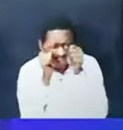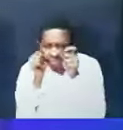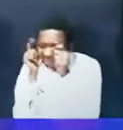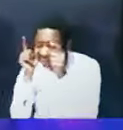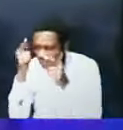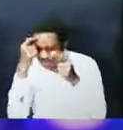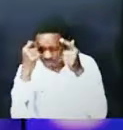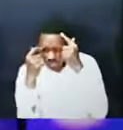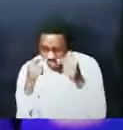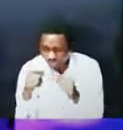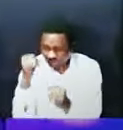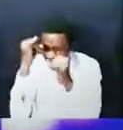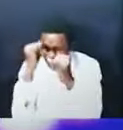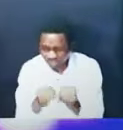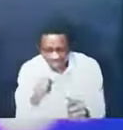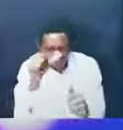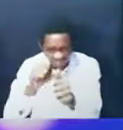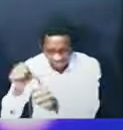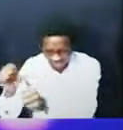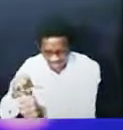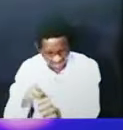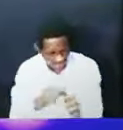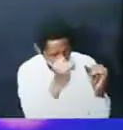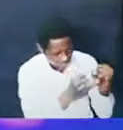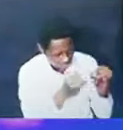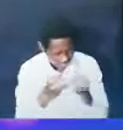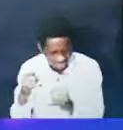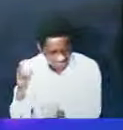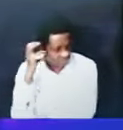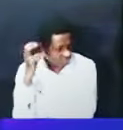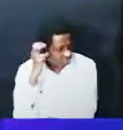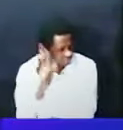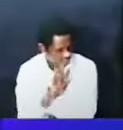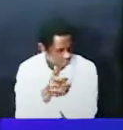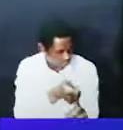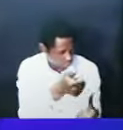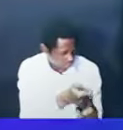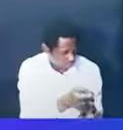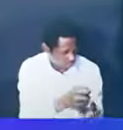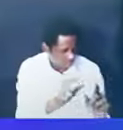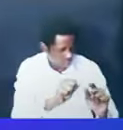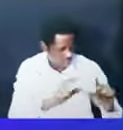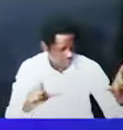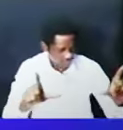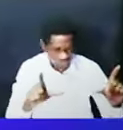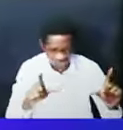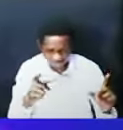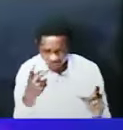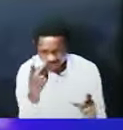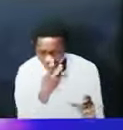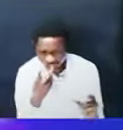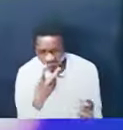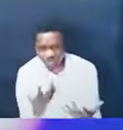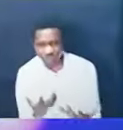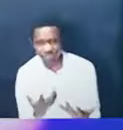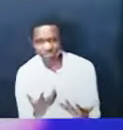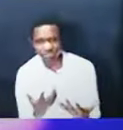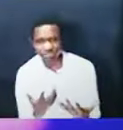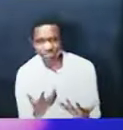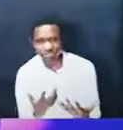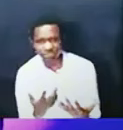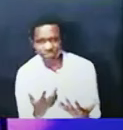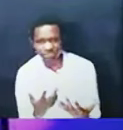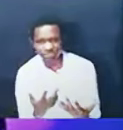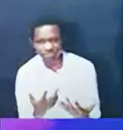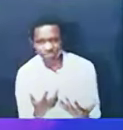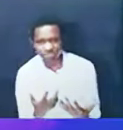one heard their own language being spoken. When he say they heard their own language, it wasn't foreigners. It